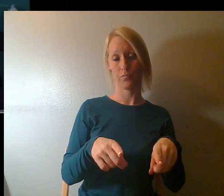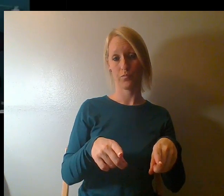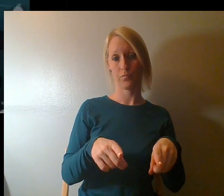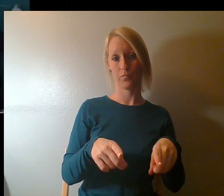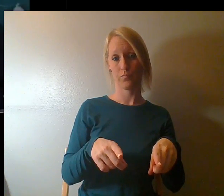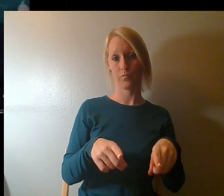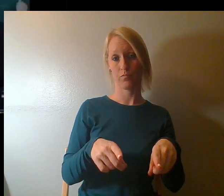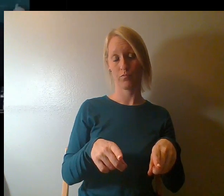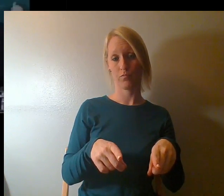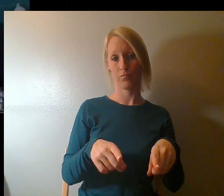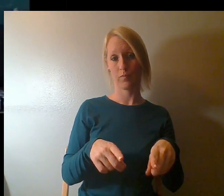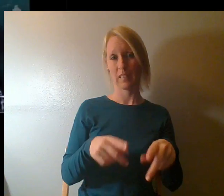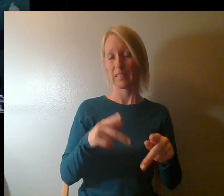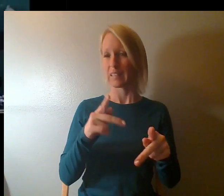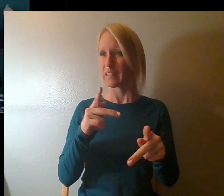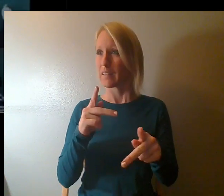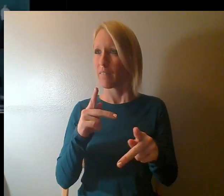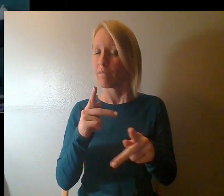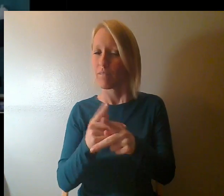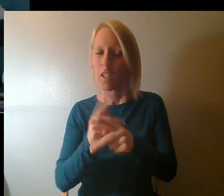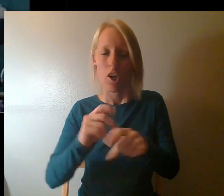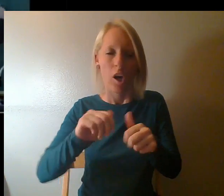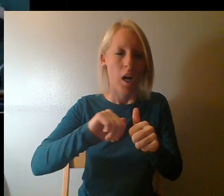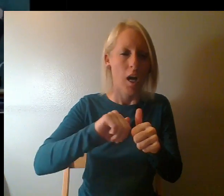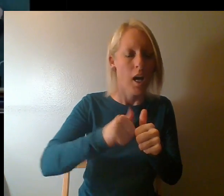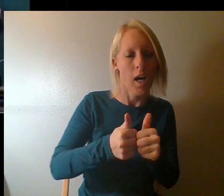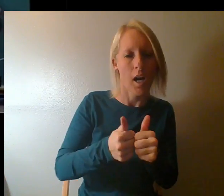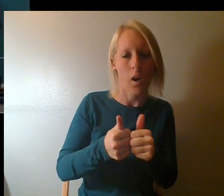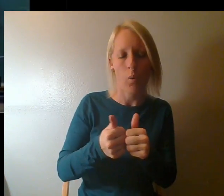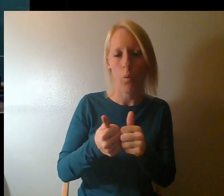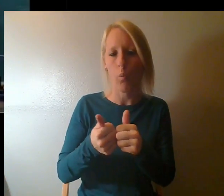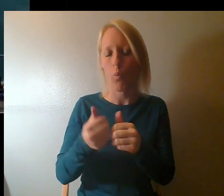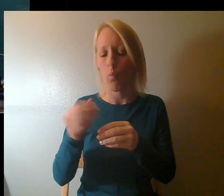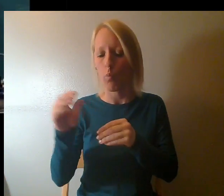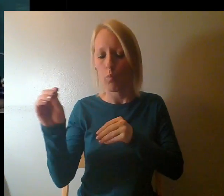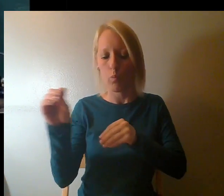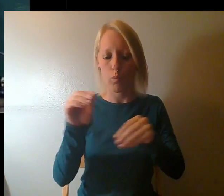ways of moving